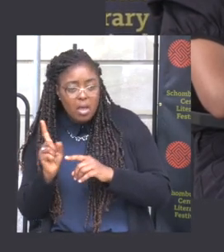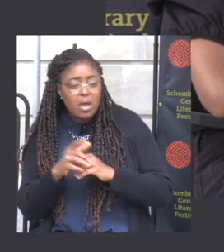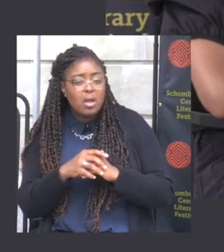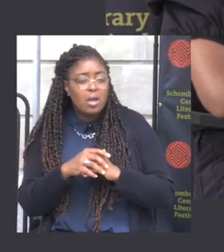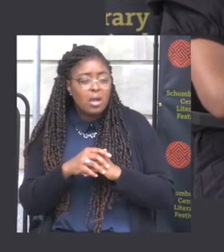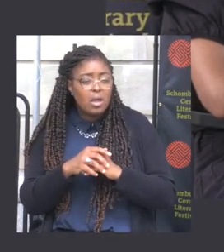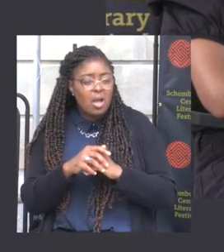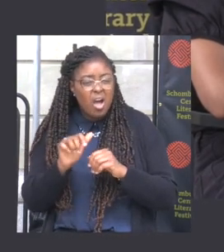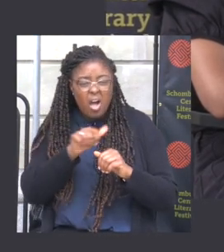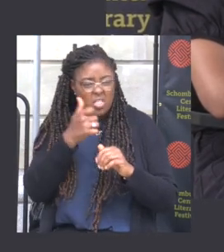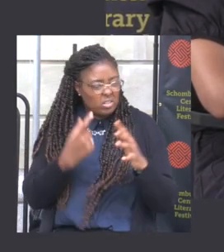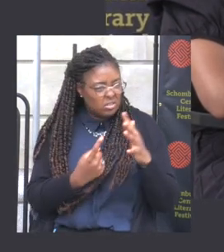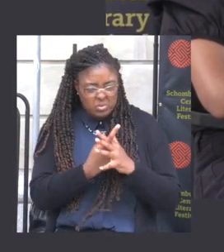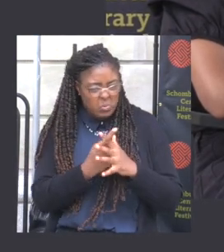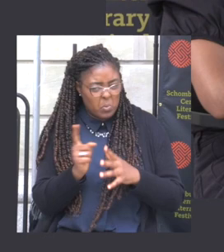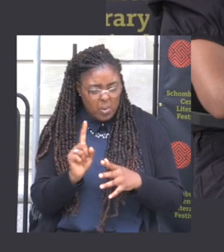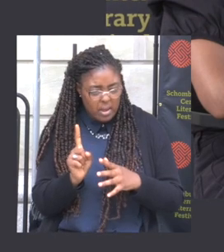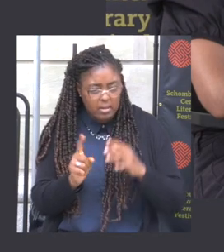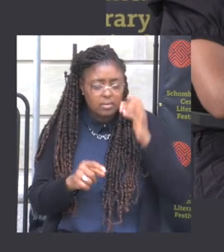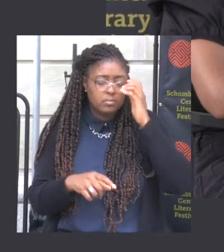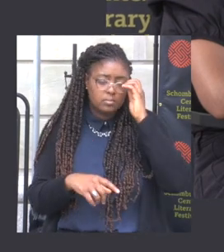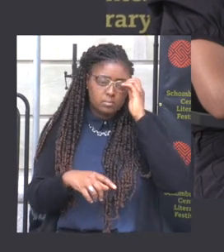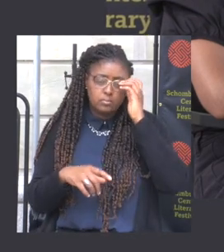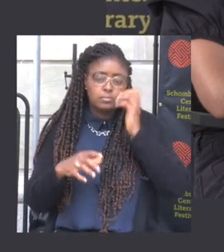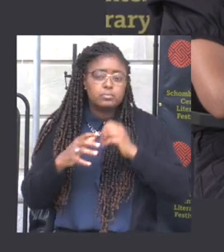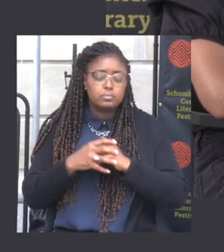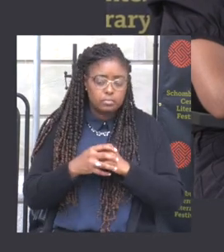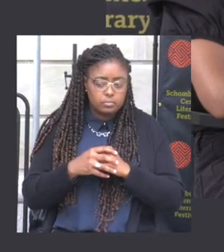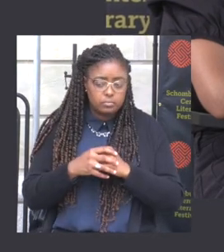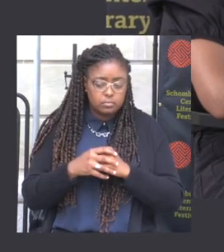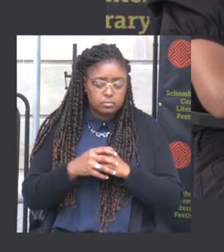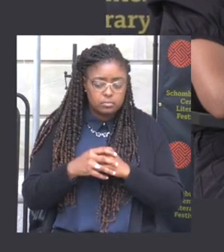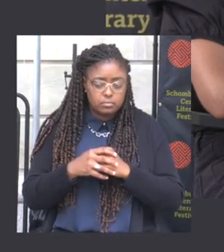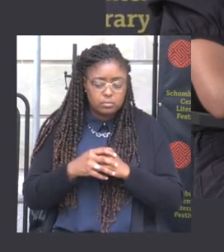the U.S. government to this public health crisis over the past 2 years,